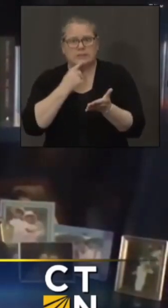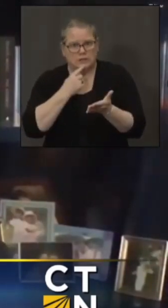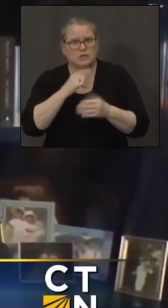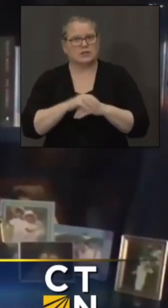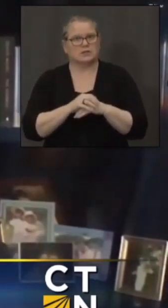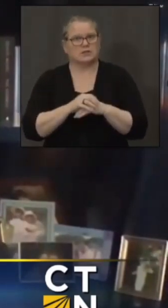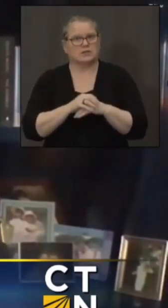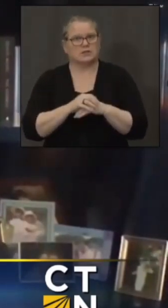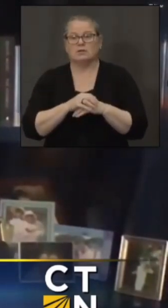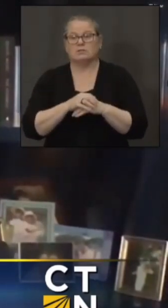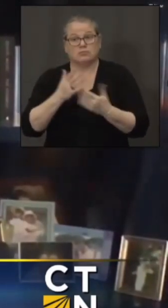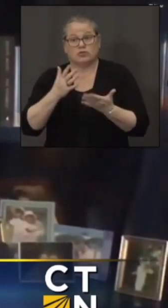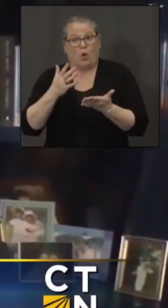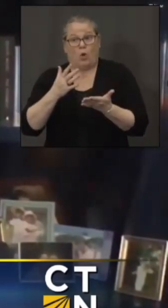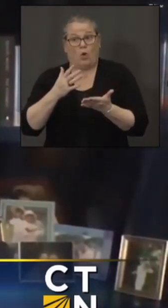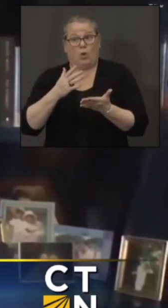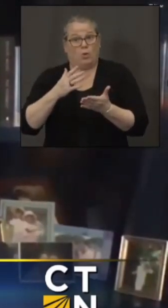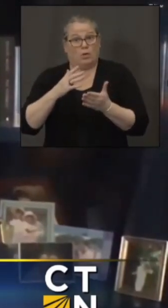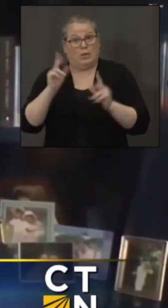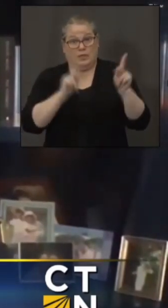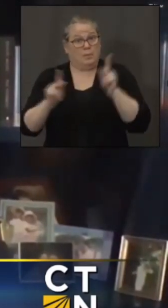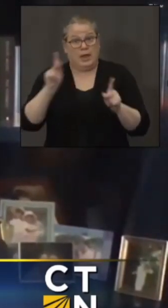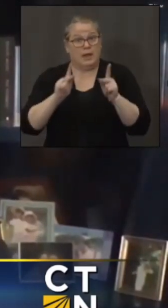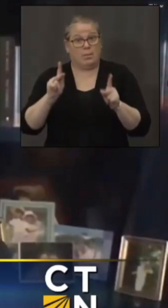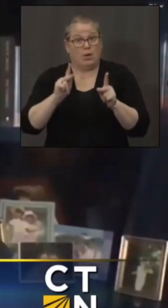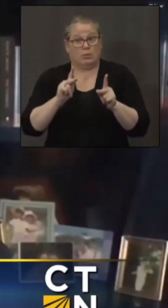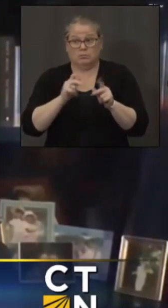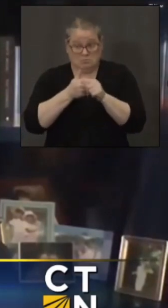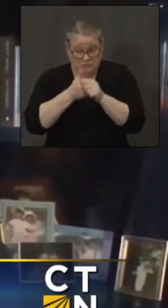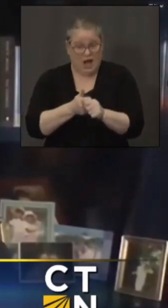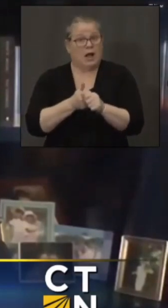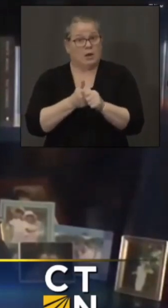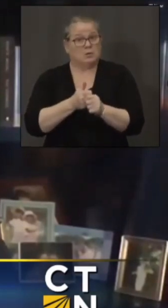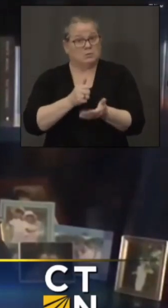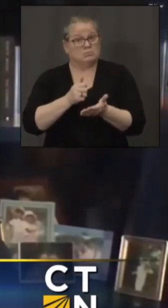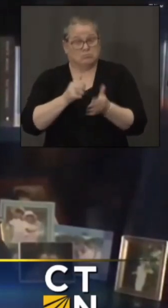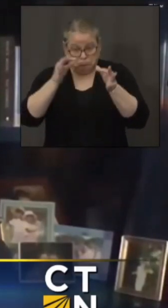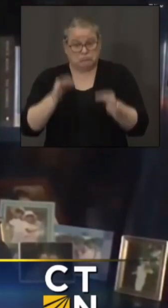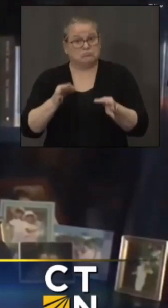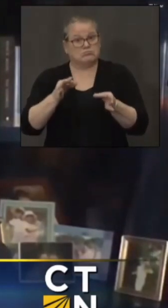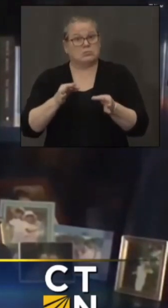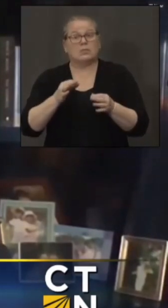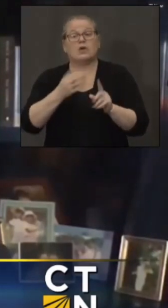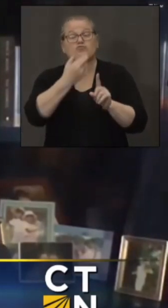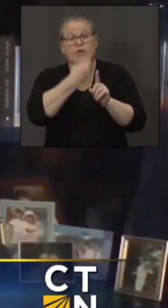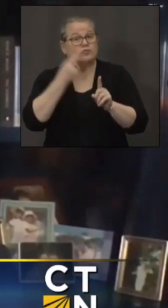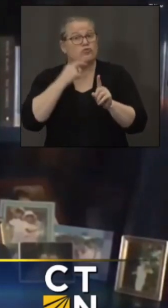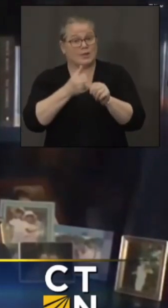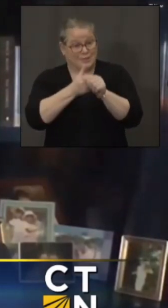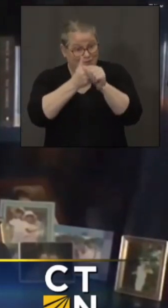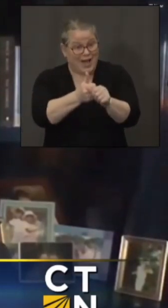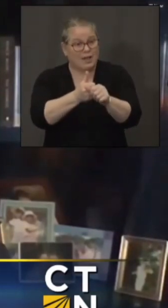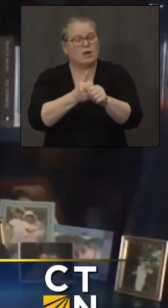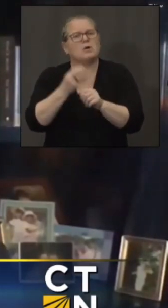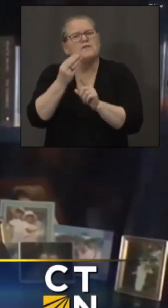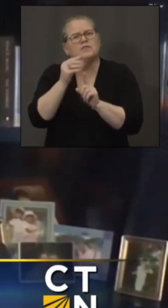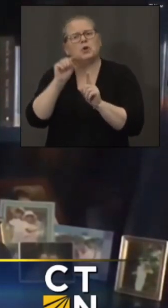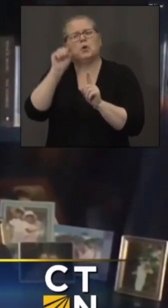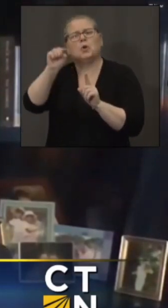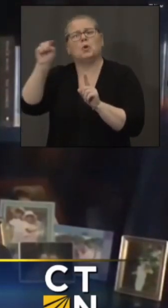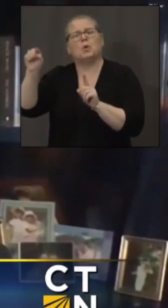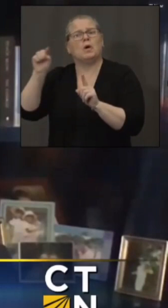restaurants are self-policing. And if there are bad actors, there will be consequences. And that's one way we're able to keep our restaurants open.